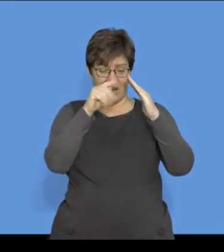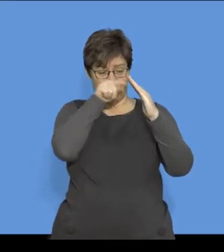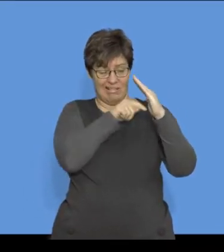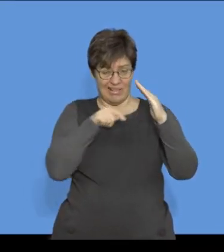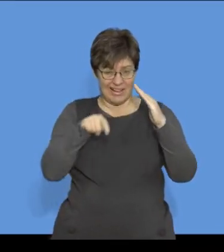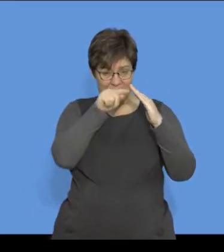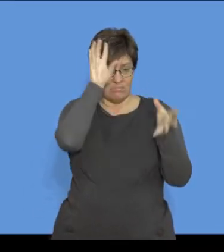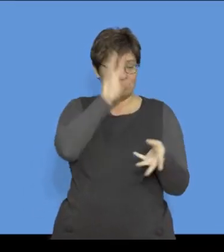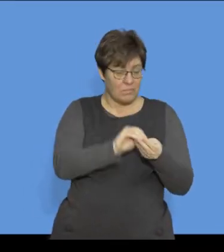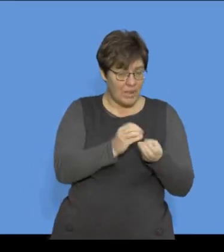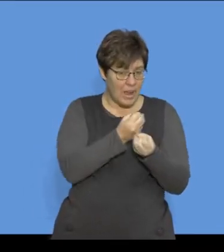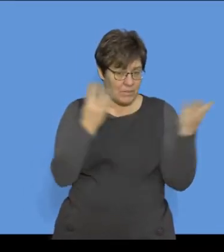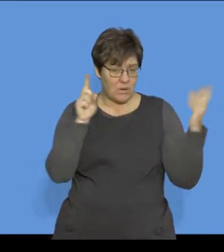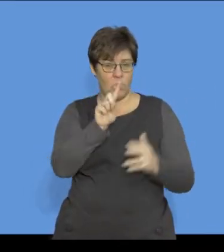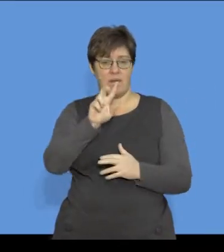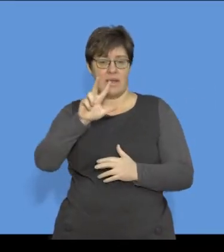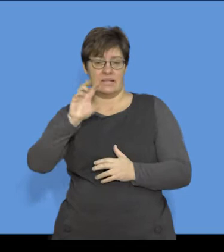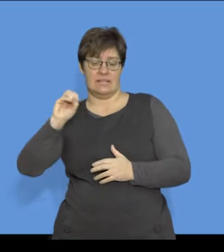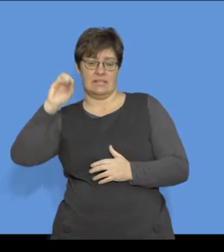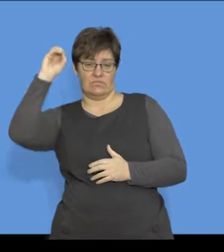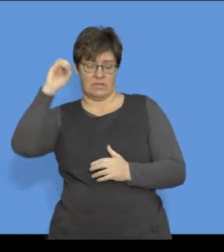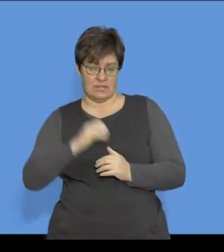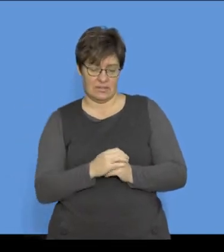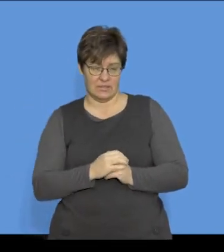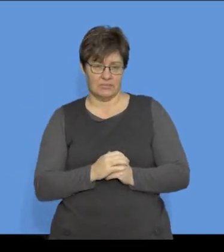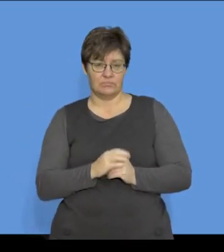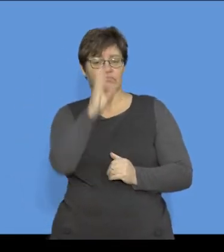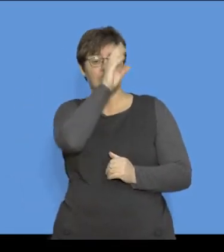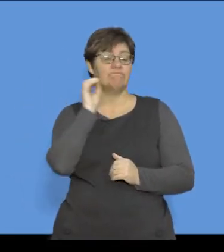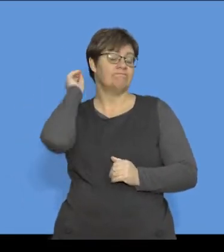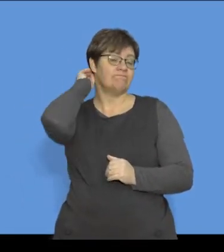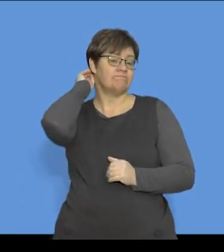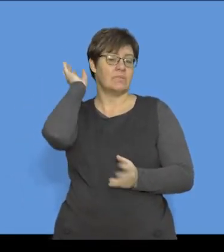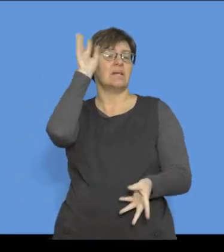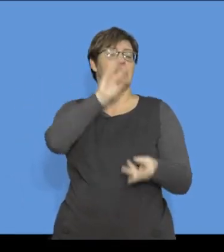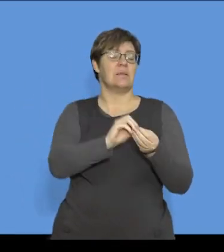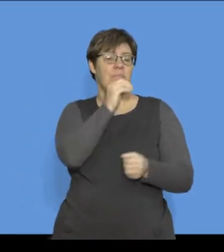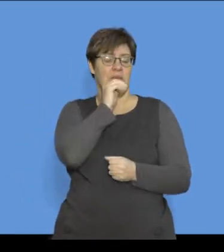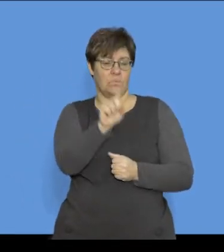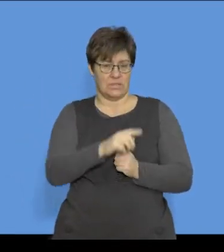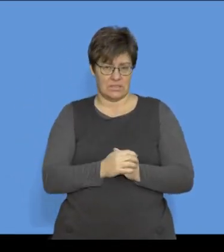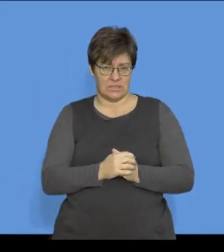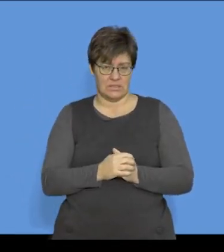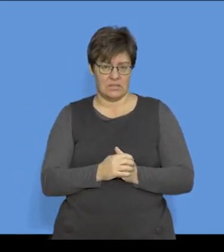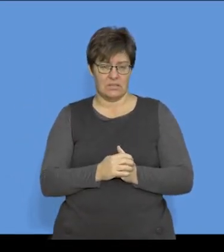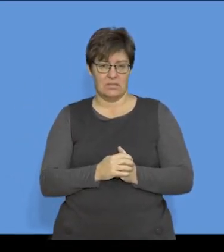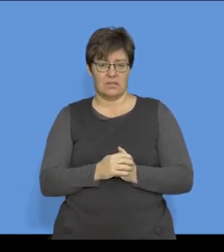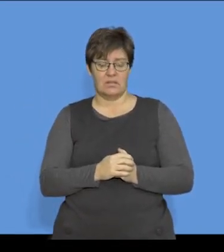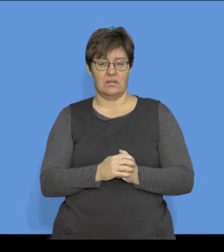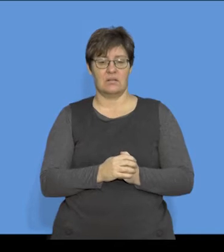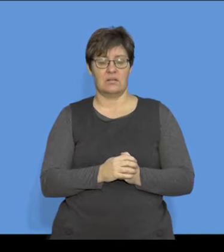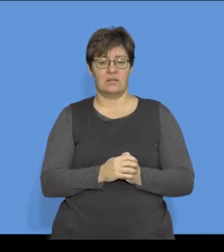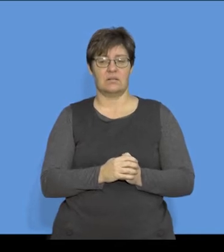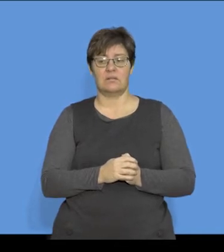is 180 degrees. Now, you just need to remember what sum means, right? It means that if I add